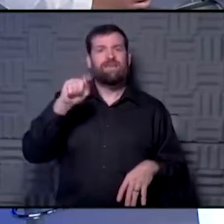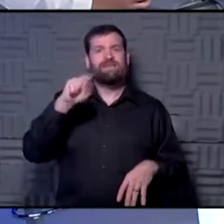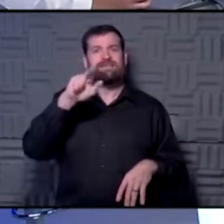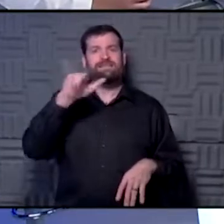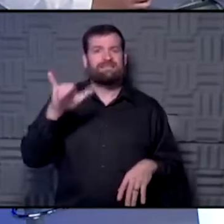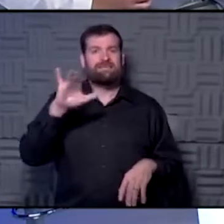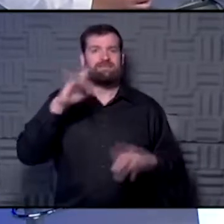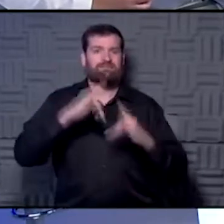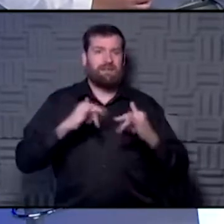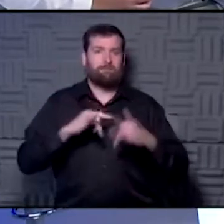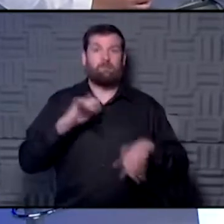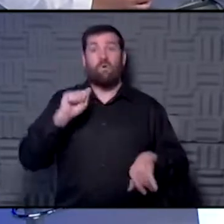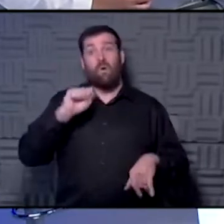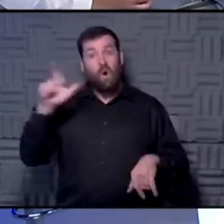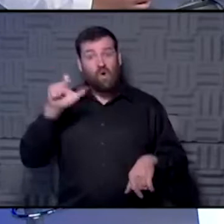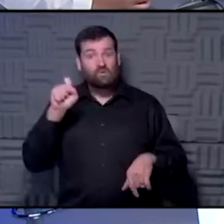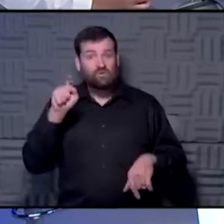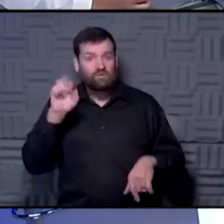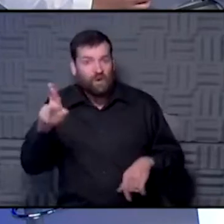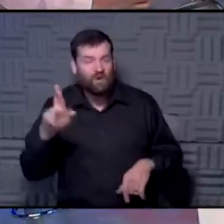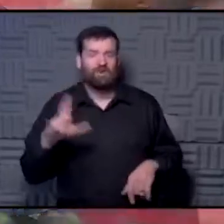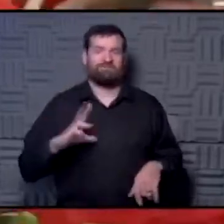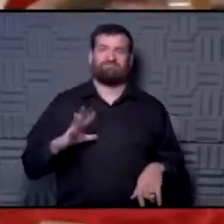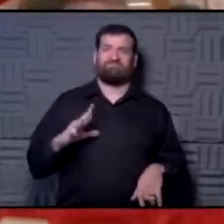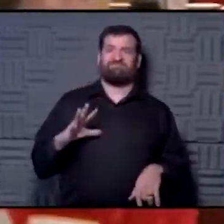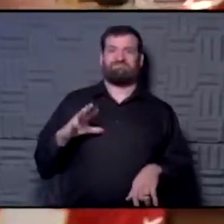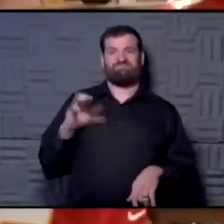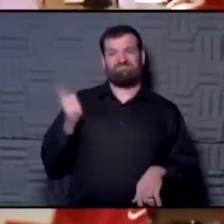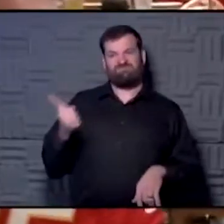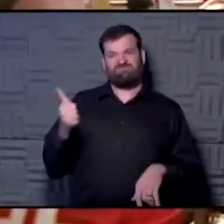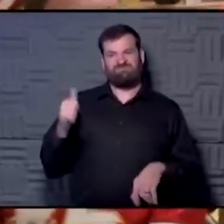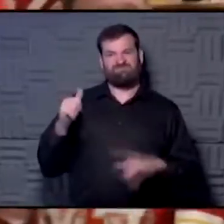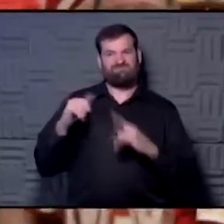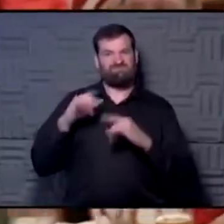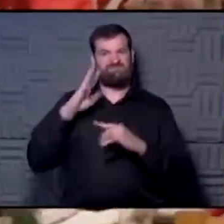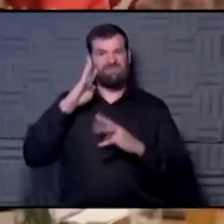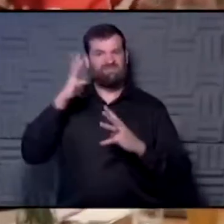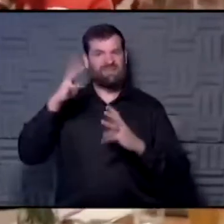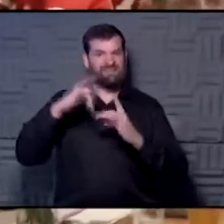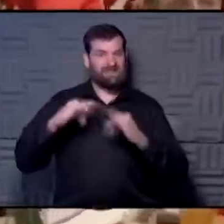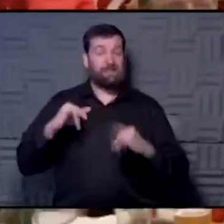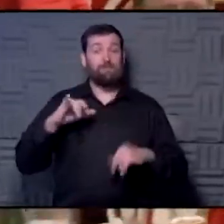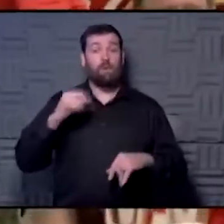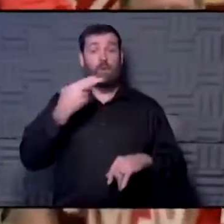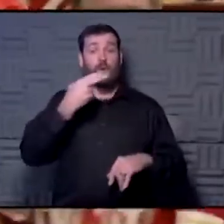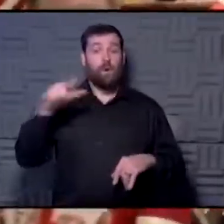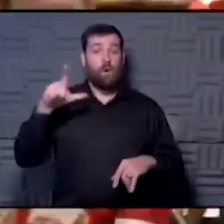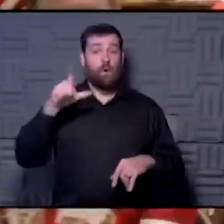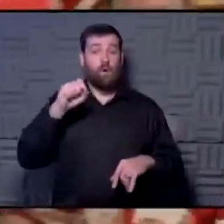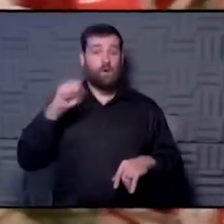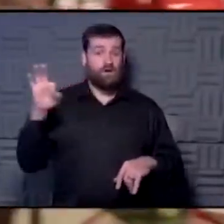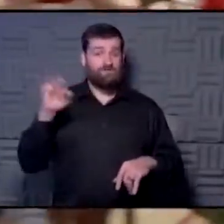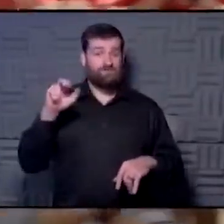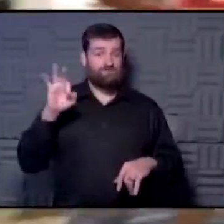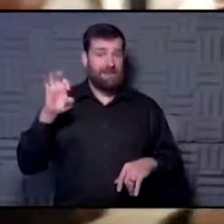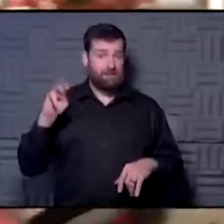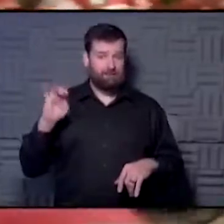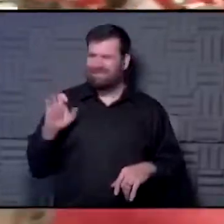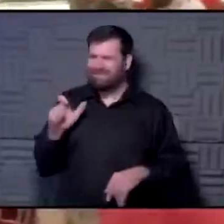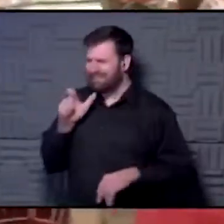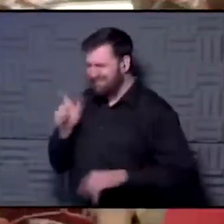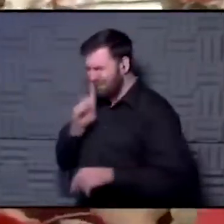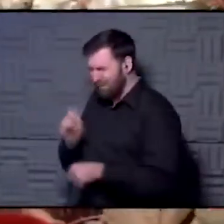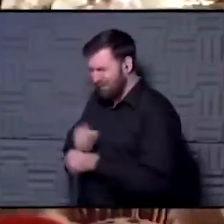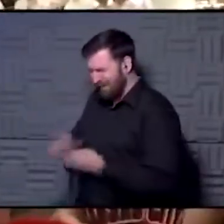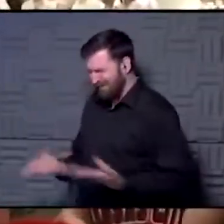Football All-Star. I believe she is in the Fantasy Camp Hall of Fame. I don't think that exists. It